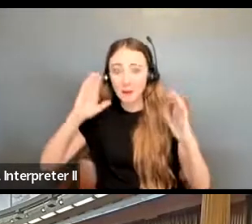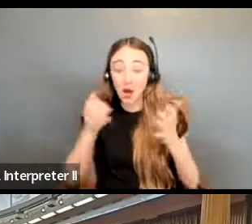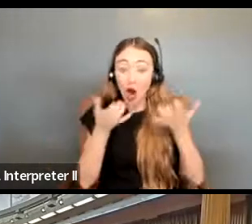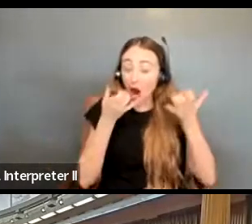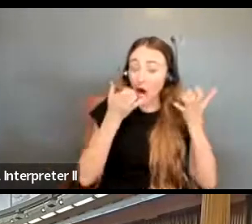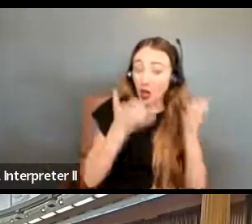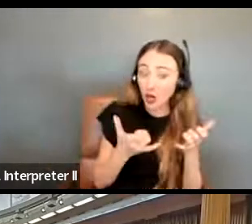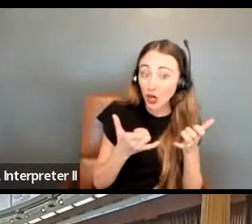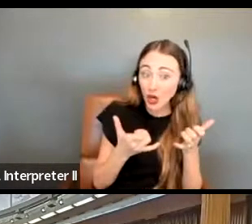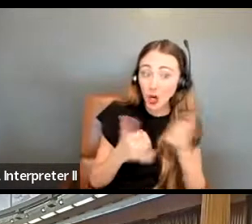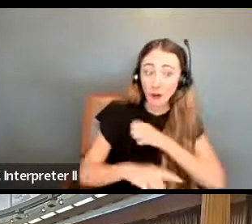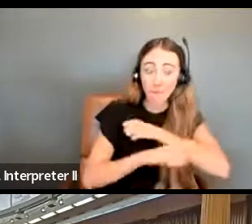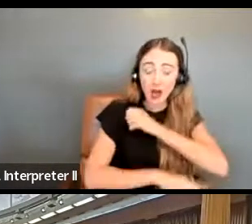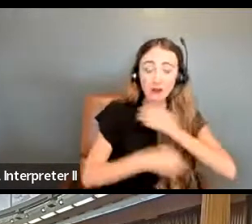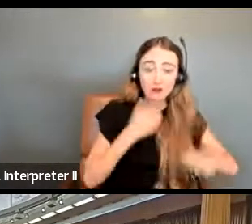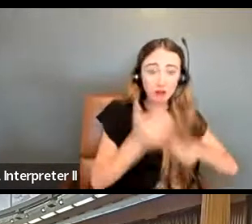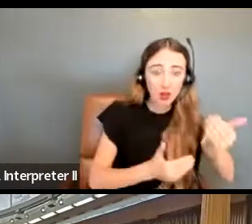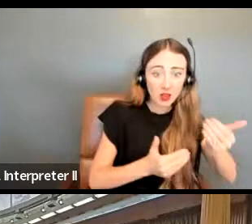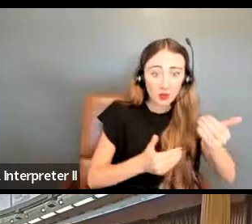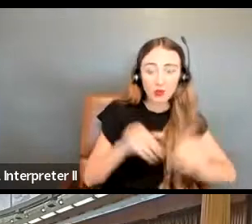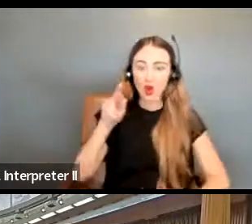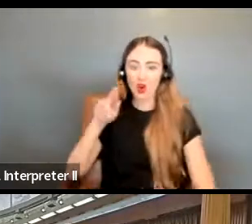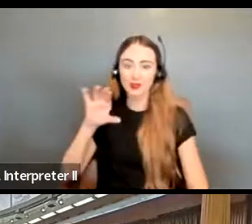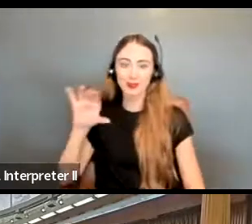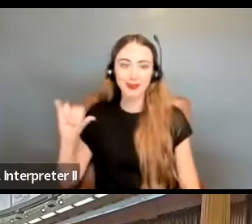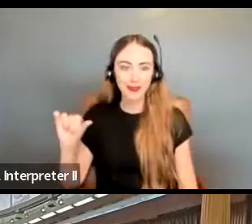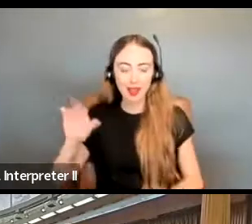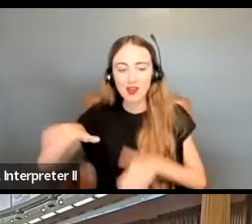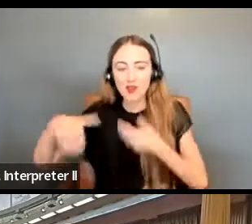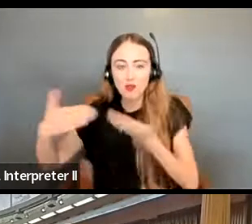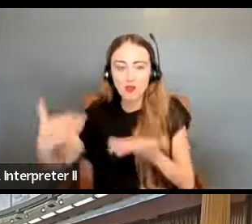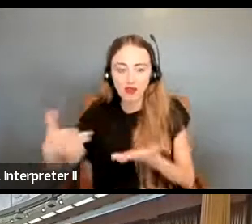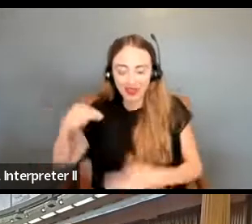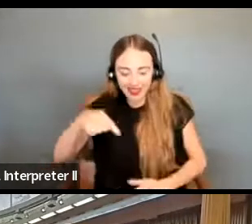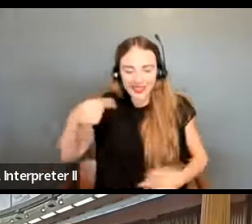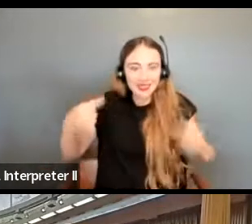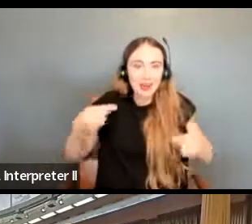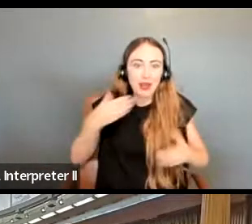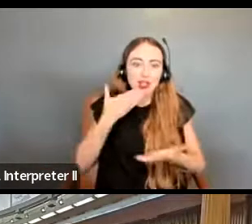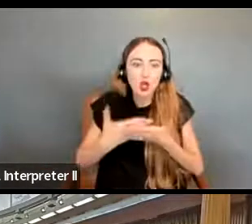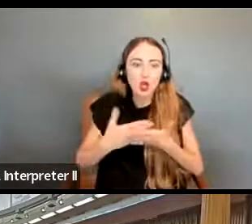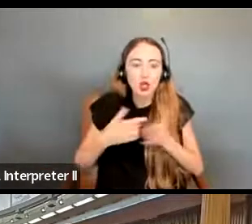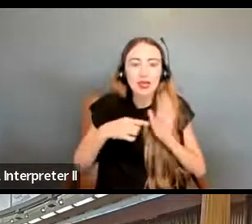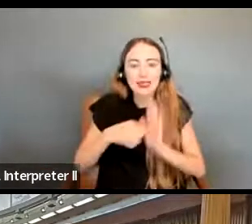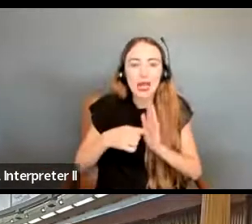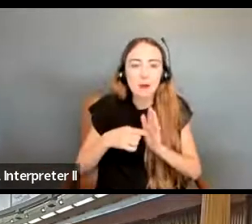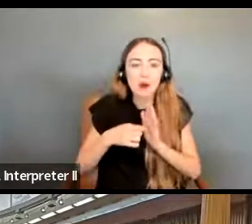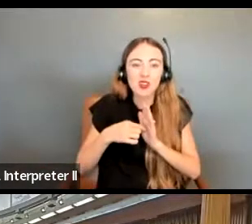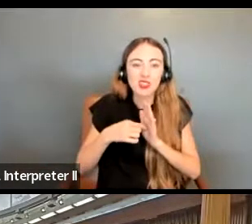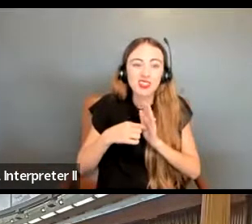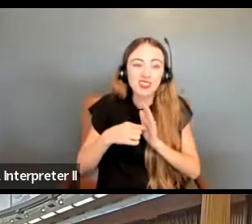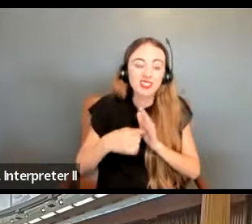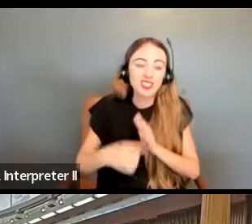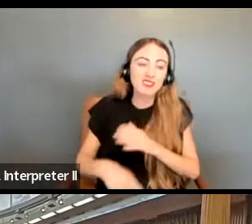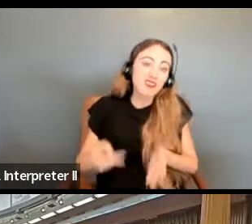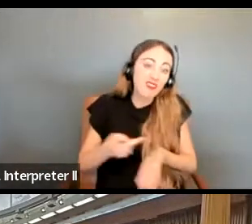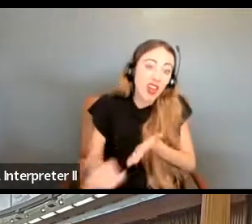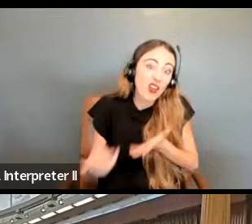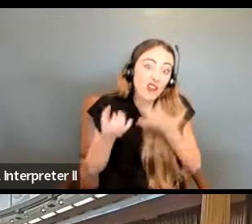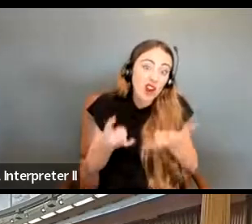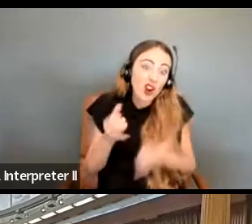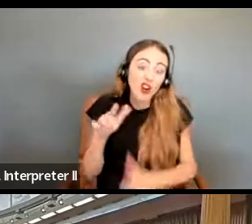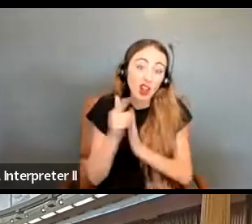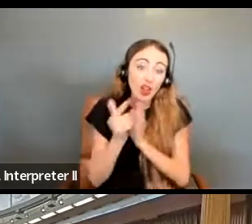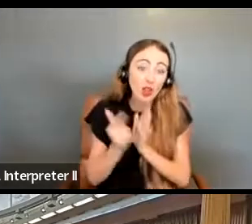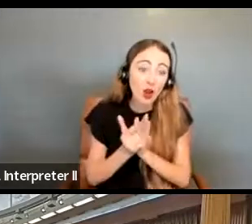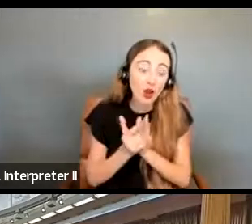sentencing practices with what the RCCA provides. This debate's actually a good example of the shortcomings of our current law,